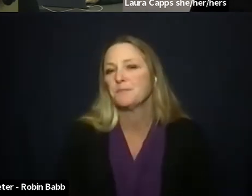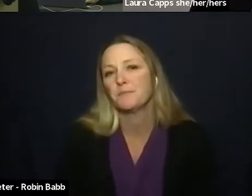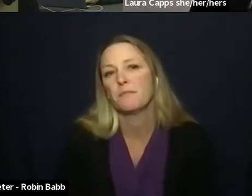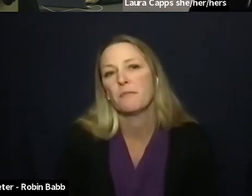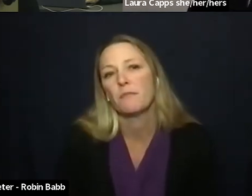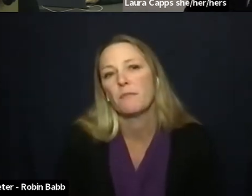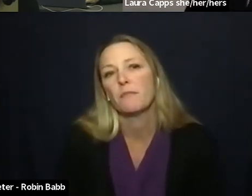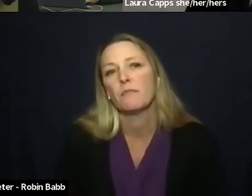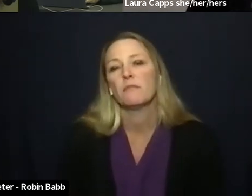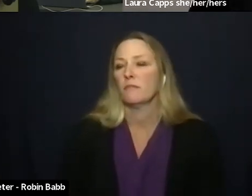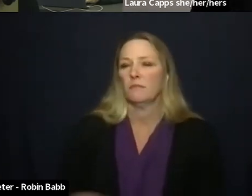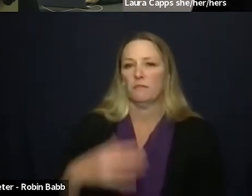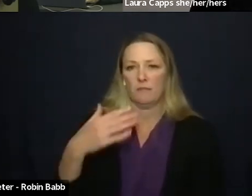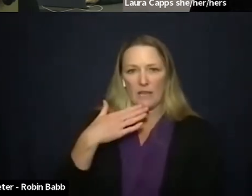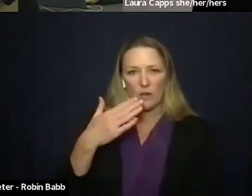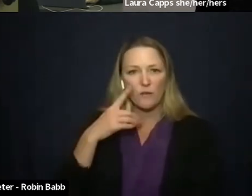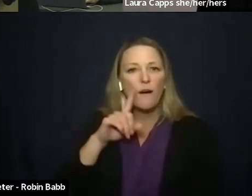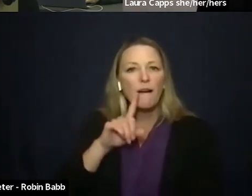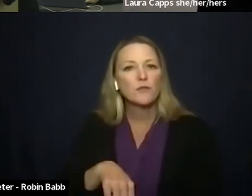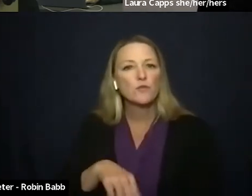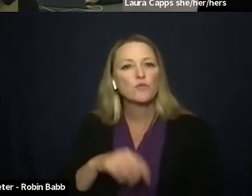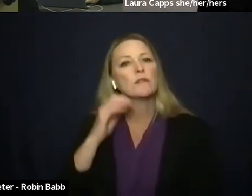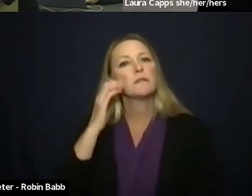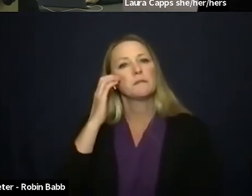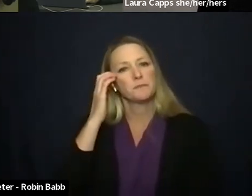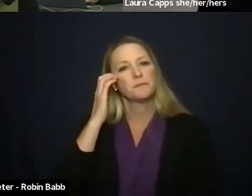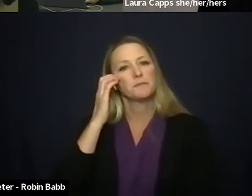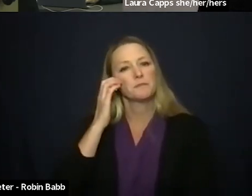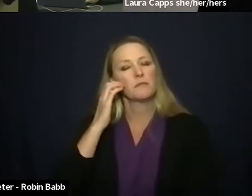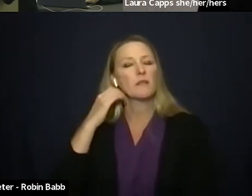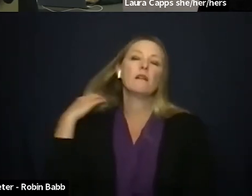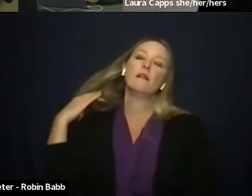thank you for answering that so i um